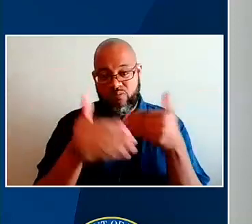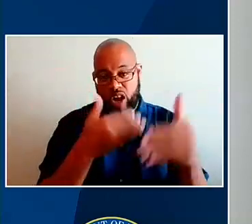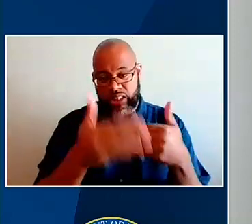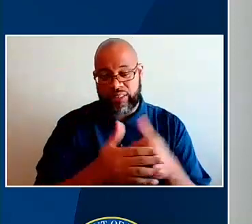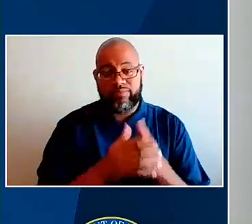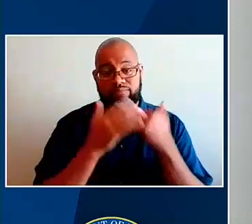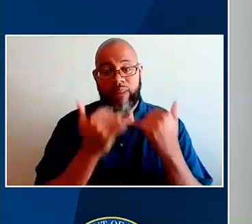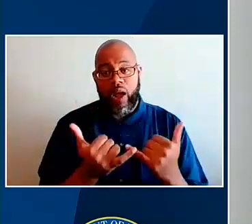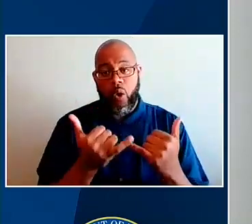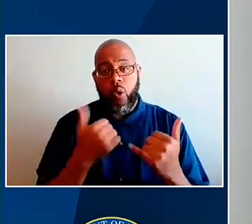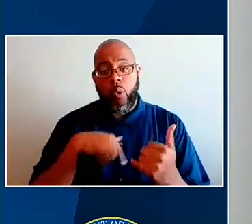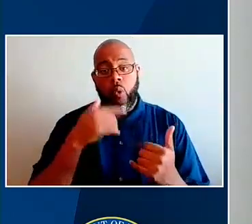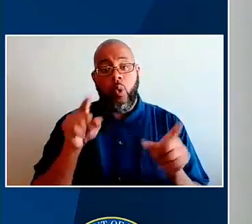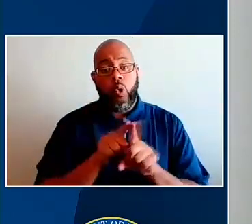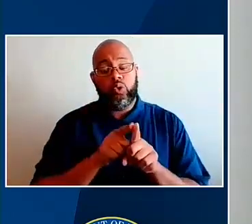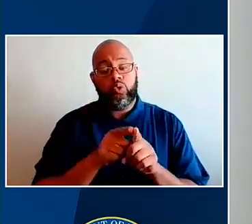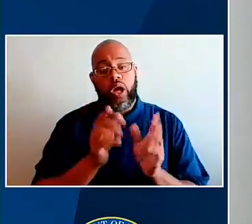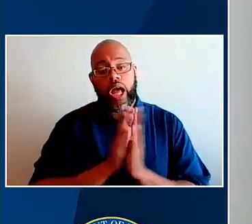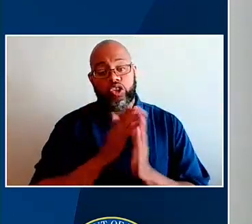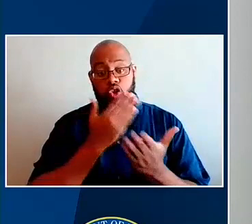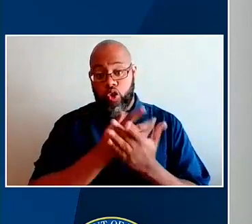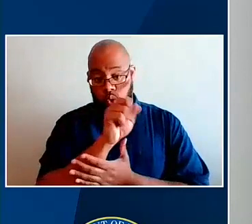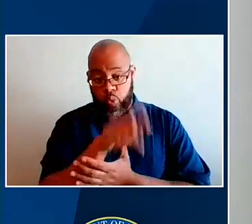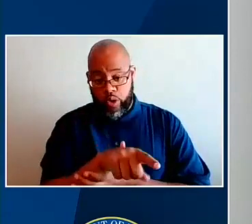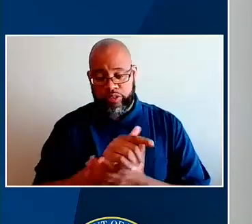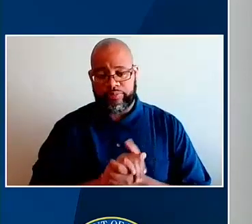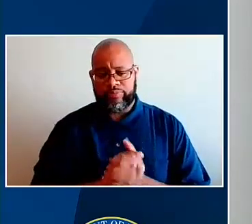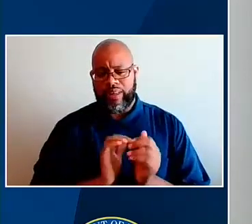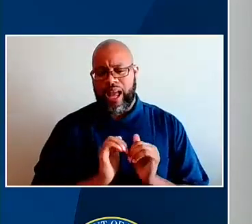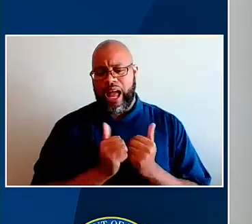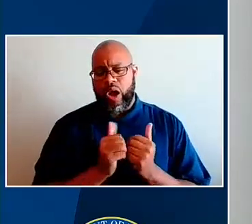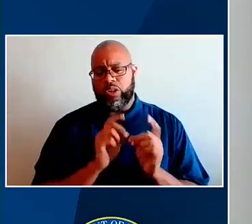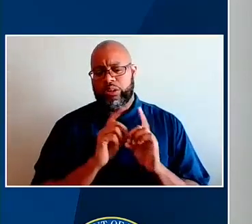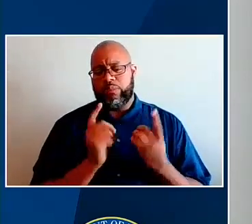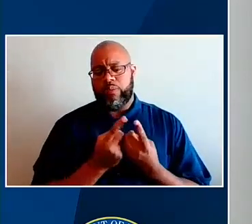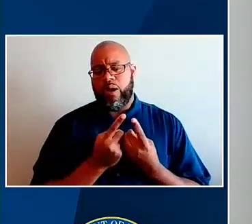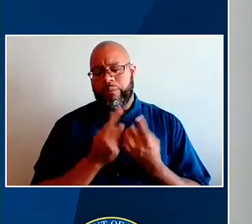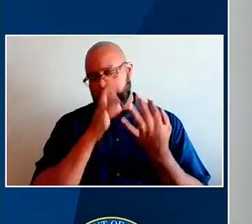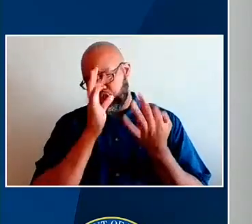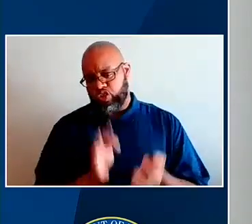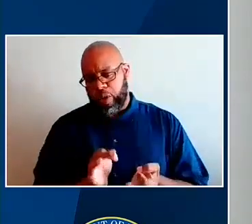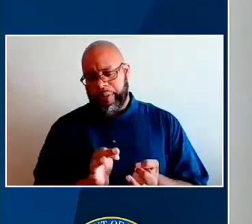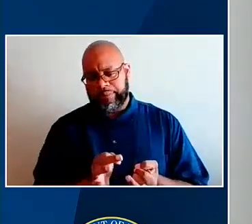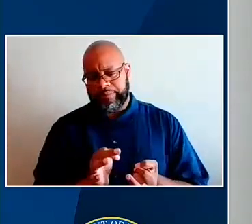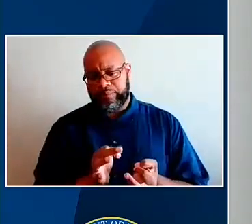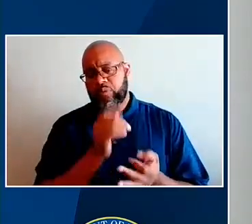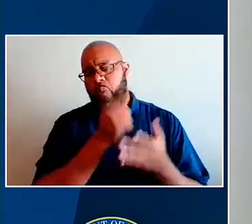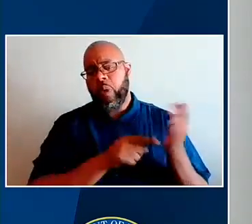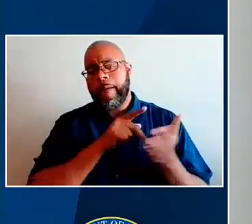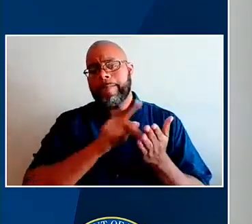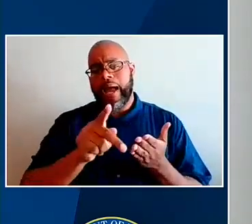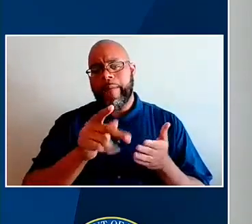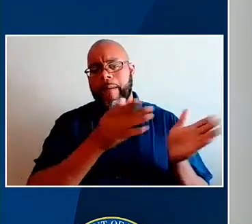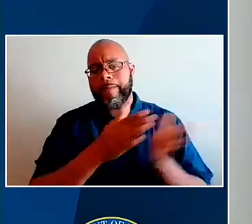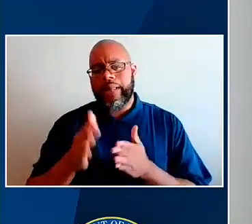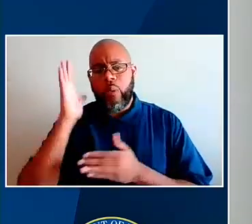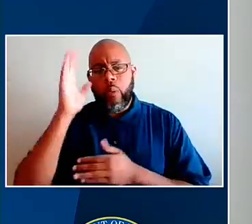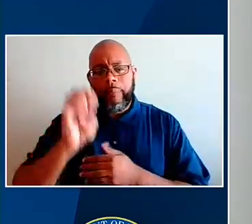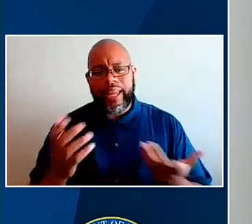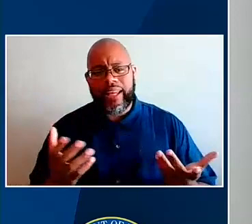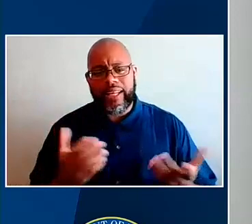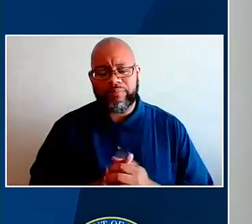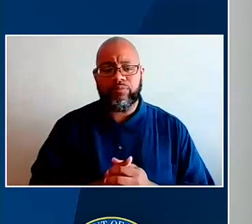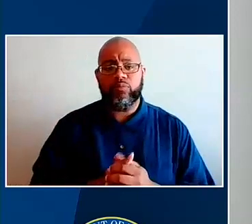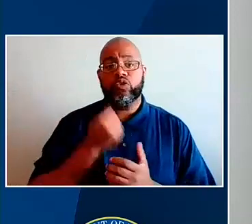Now, we were also asked, and it's a good question, how does the department determine what the payment plan will be?